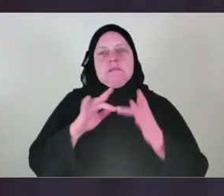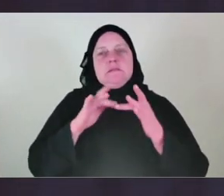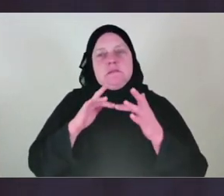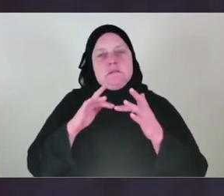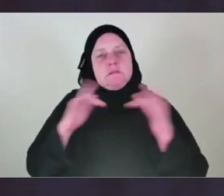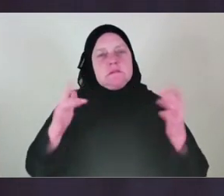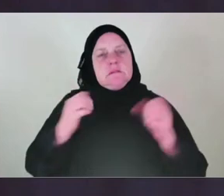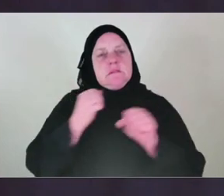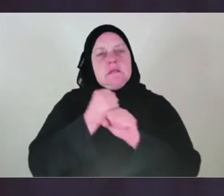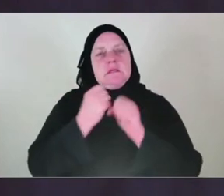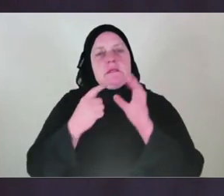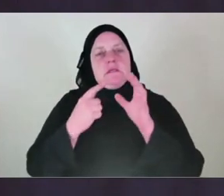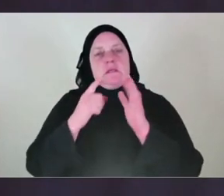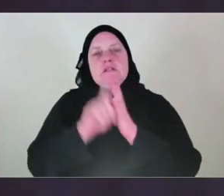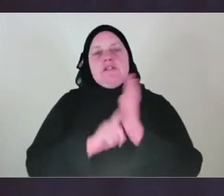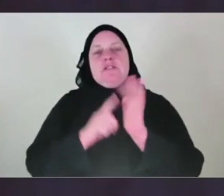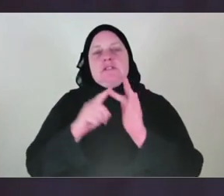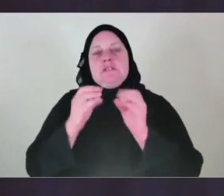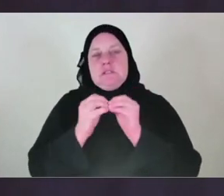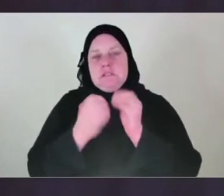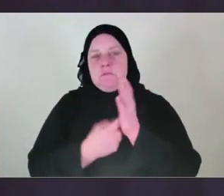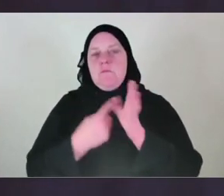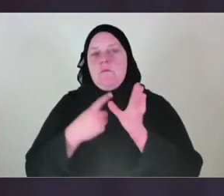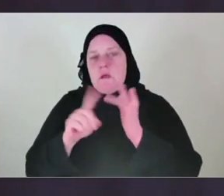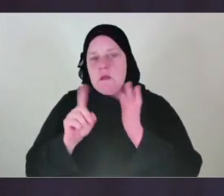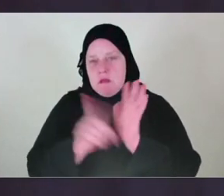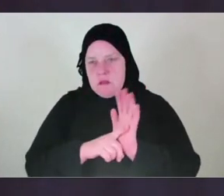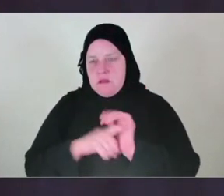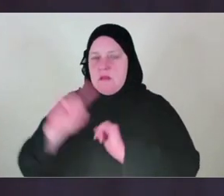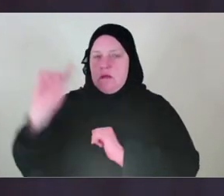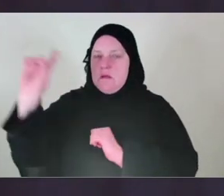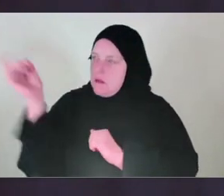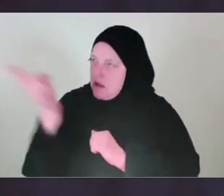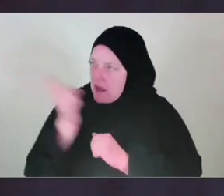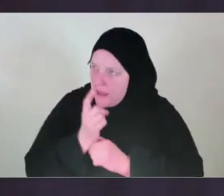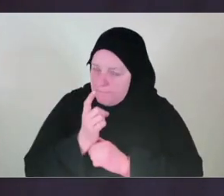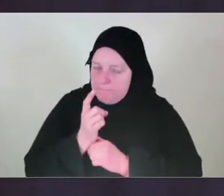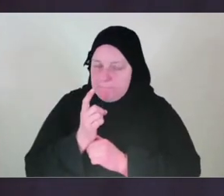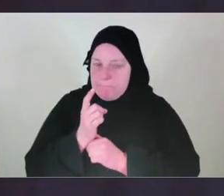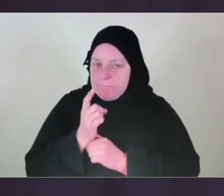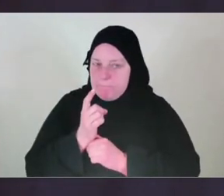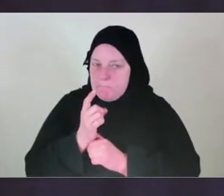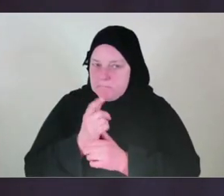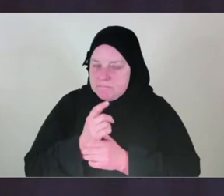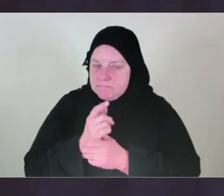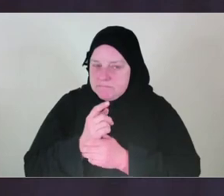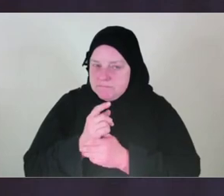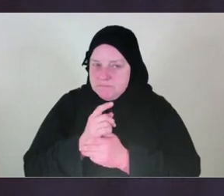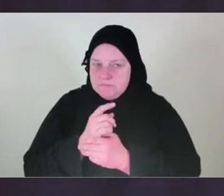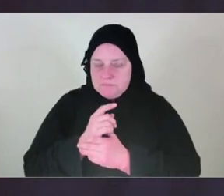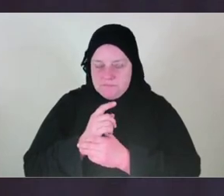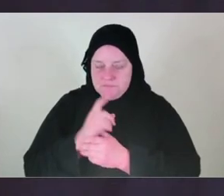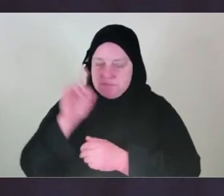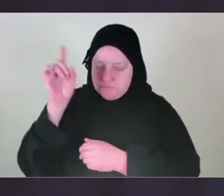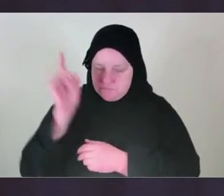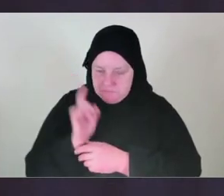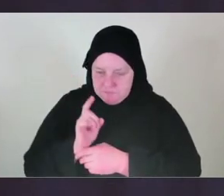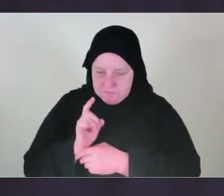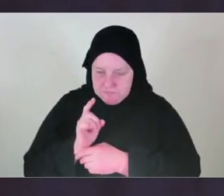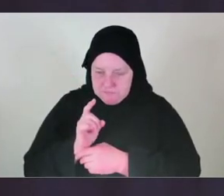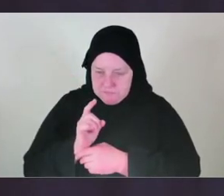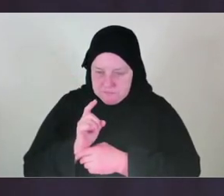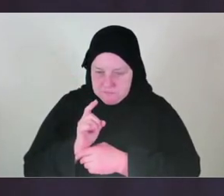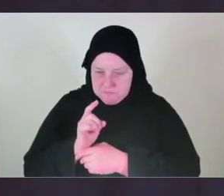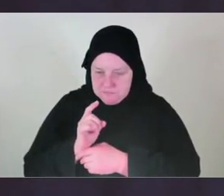Muhammad, inna Allah azza wa jal yuqri'uka as-salam wa yaqulu laka sal